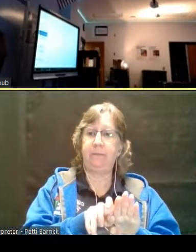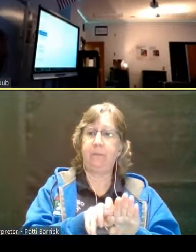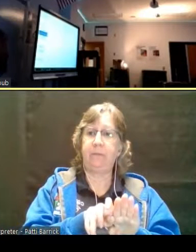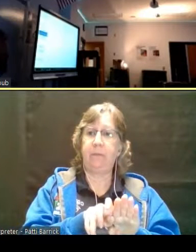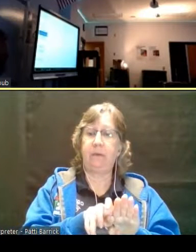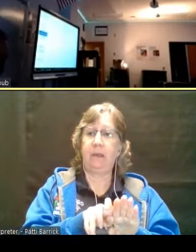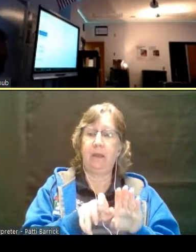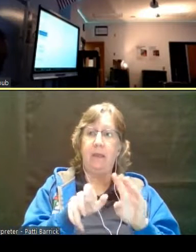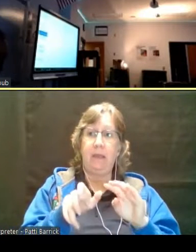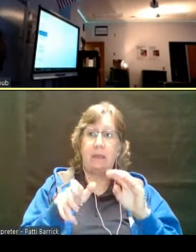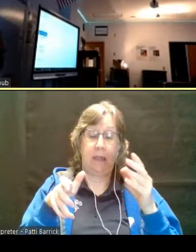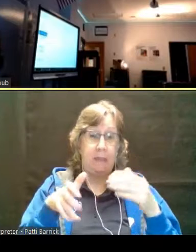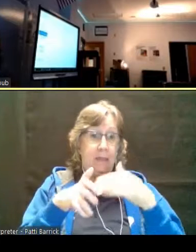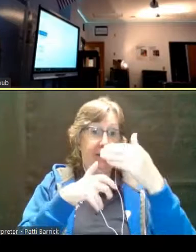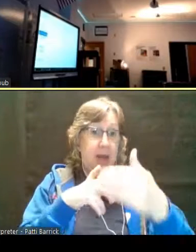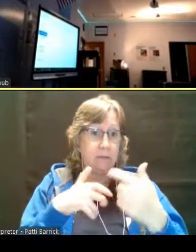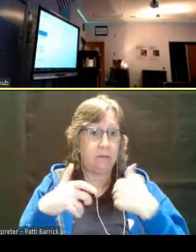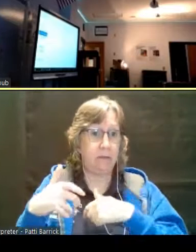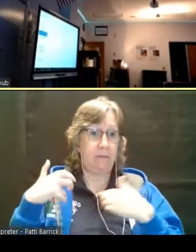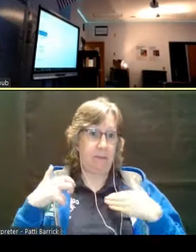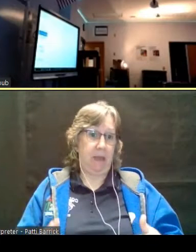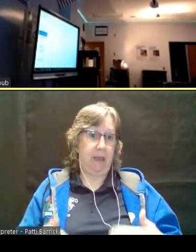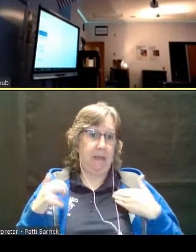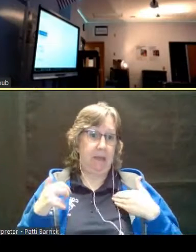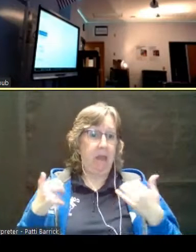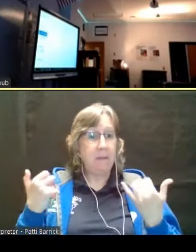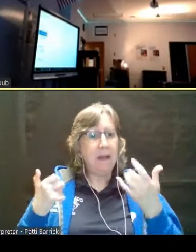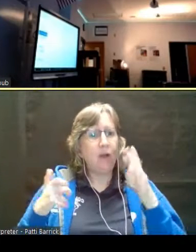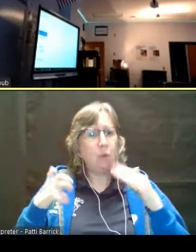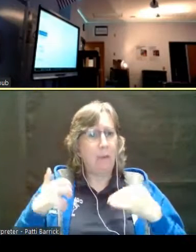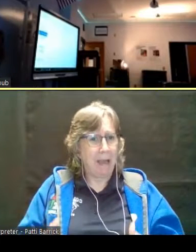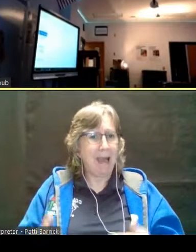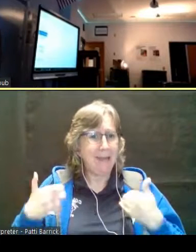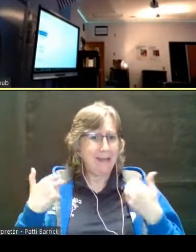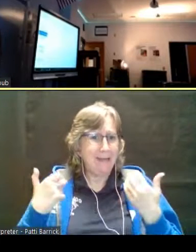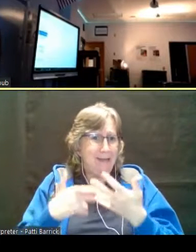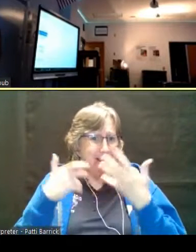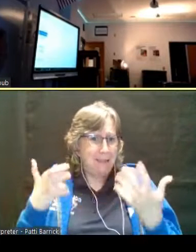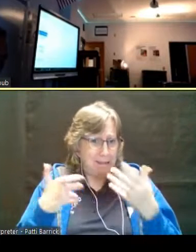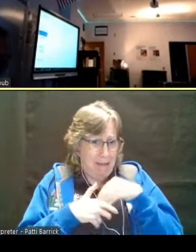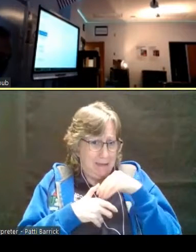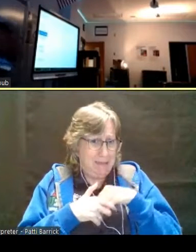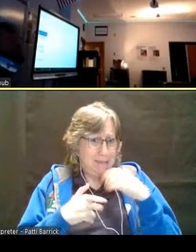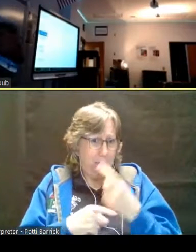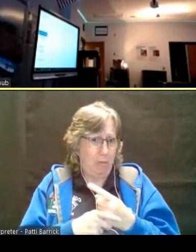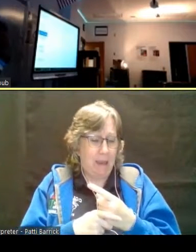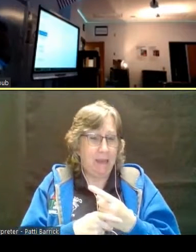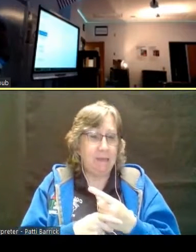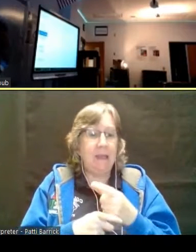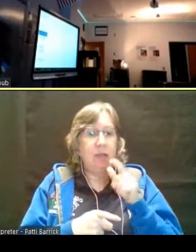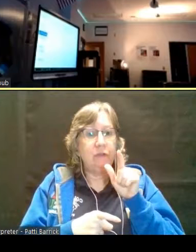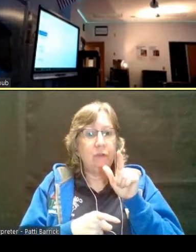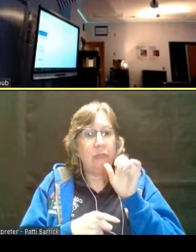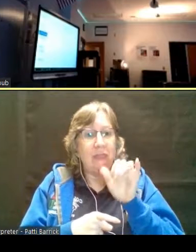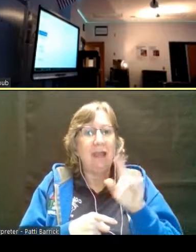have a body. So your body has a bunch of stuff inside, right? So this is where your content is gonna go. It's just like when